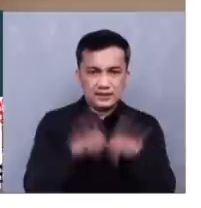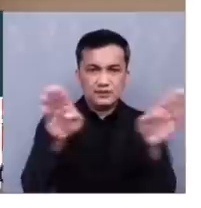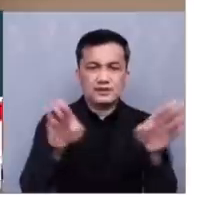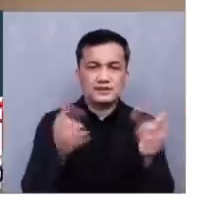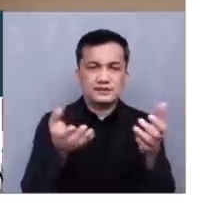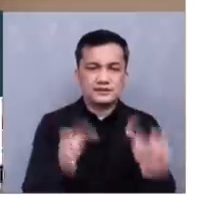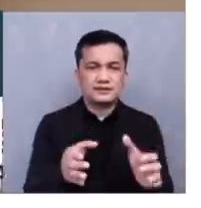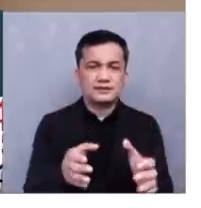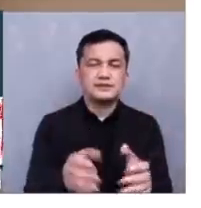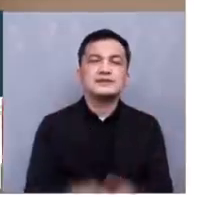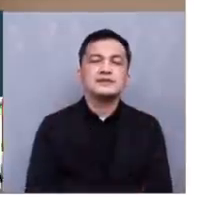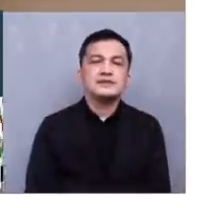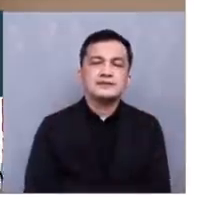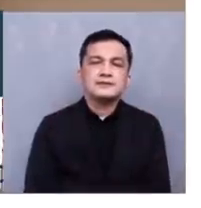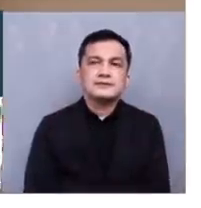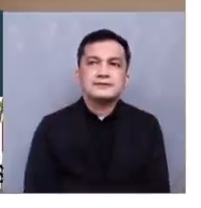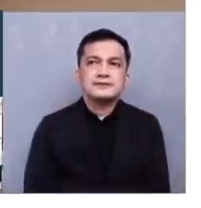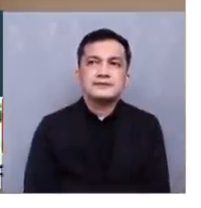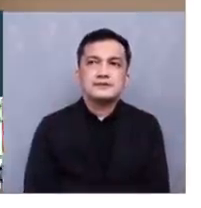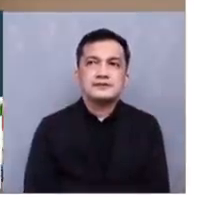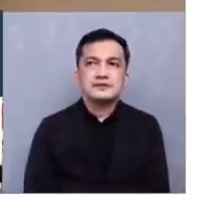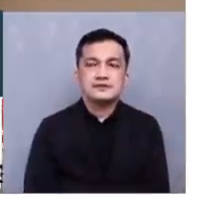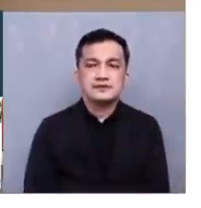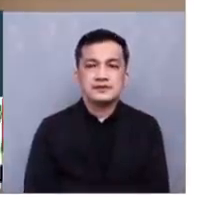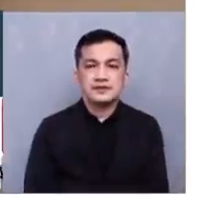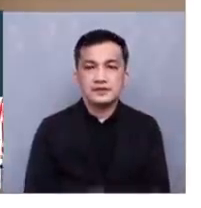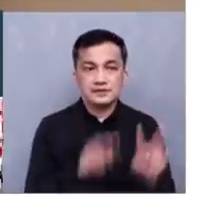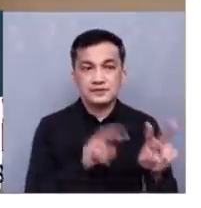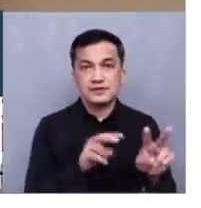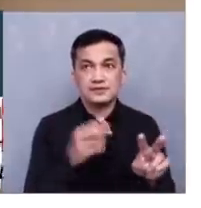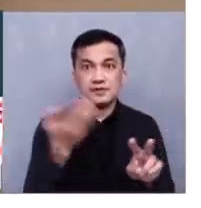No, if you see the previous elections,